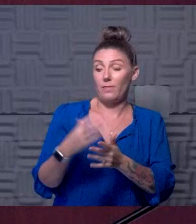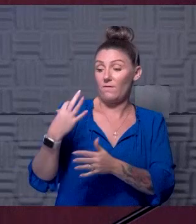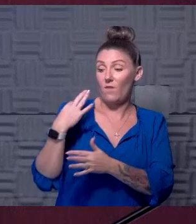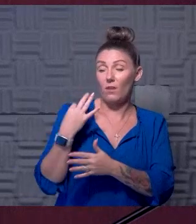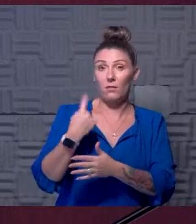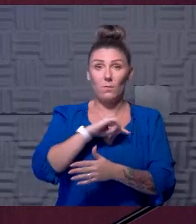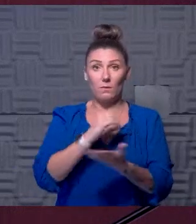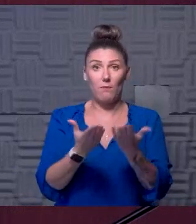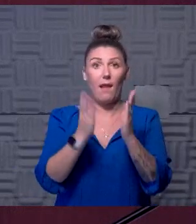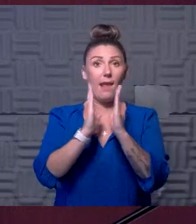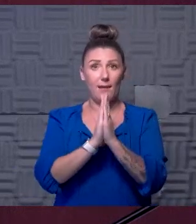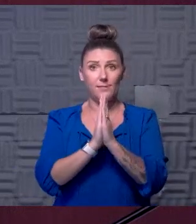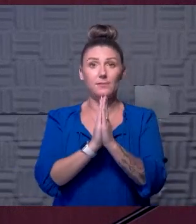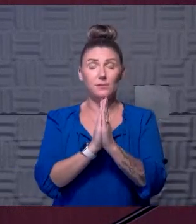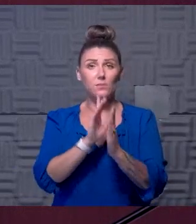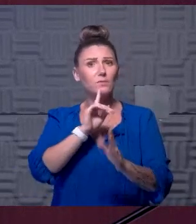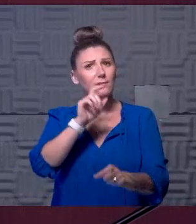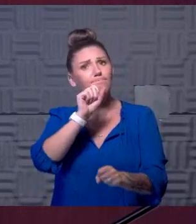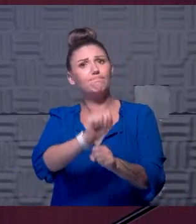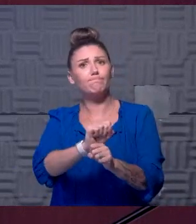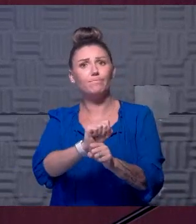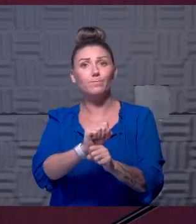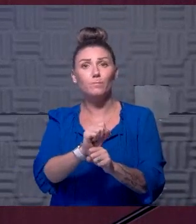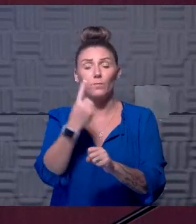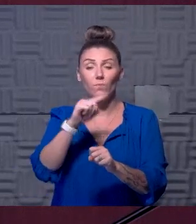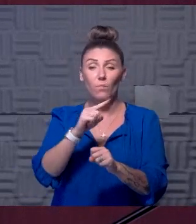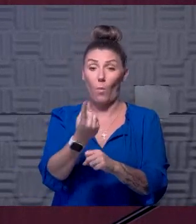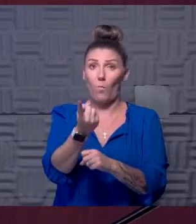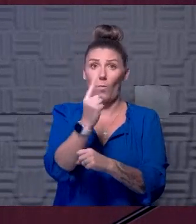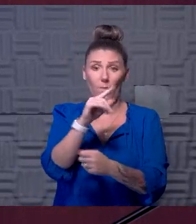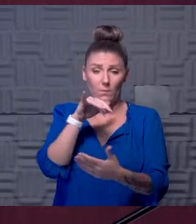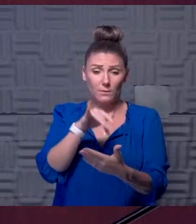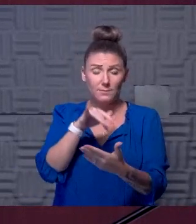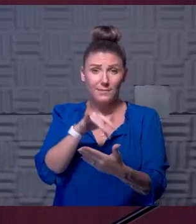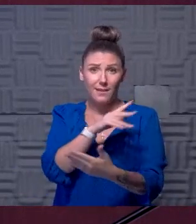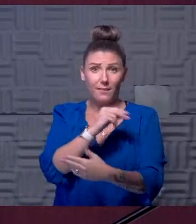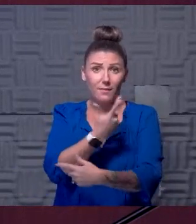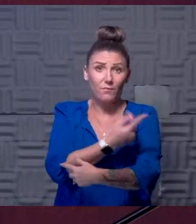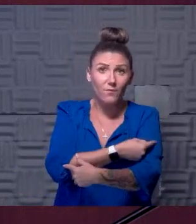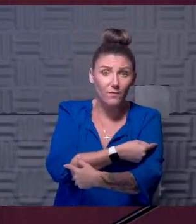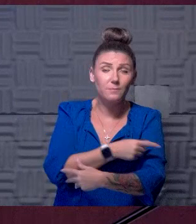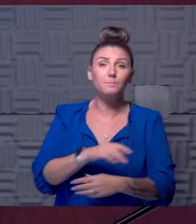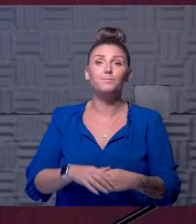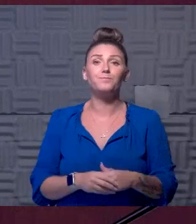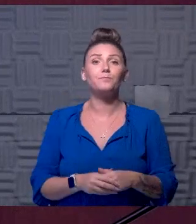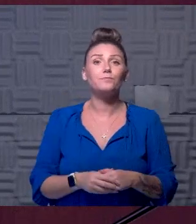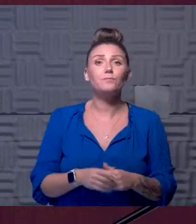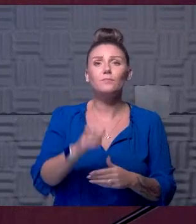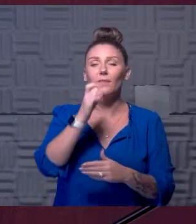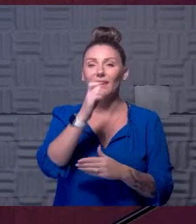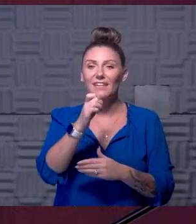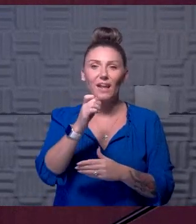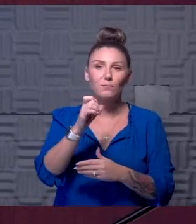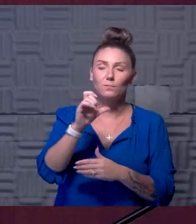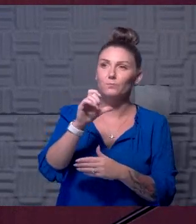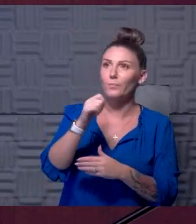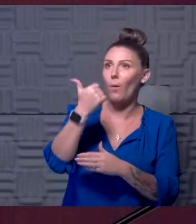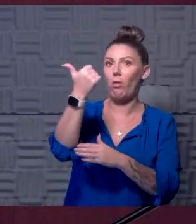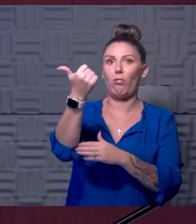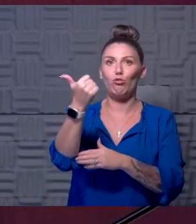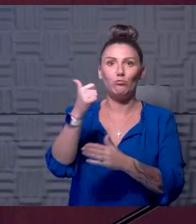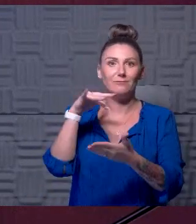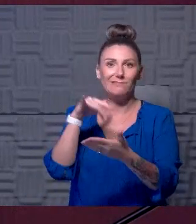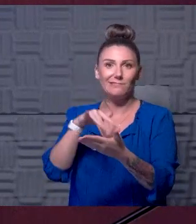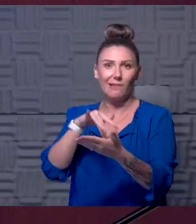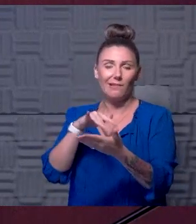to really, commit to this study and to the vaccine study, and not go enroll in other studies. But